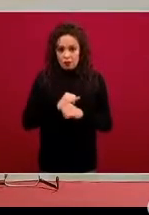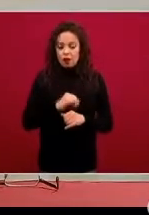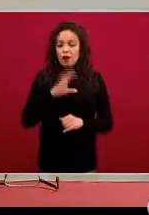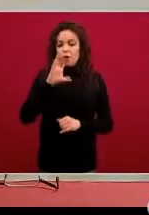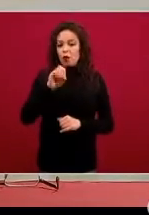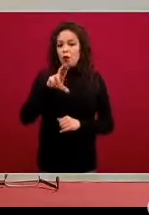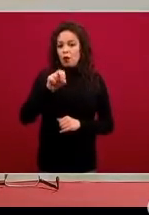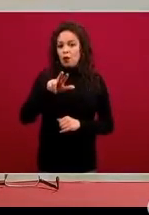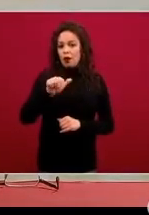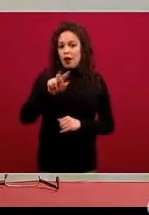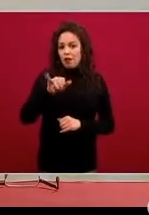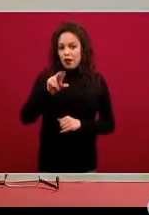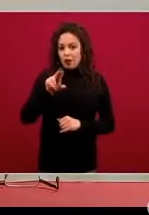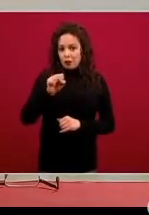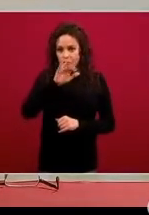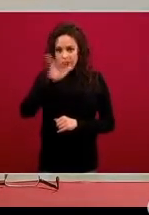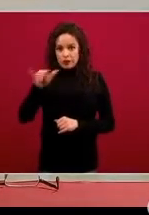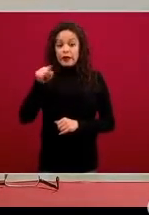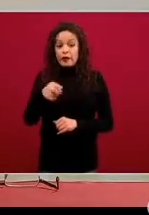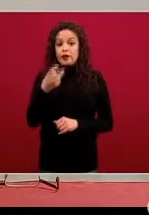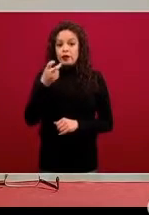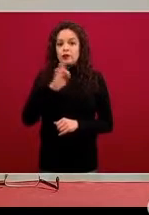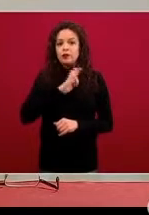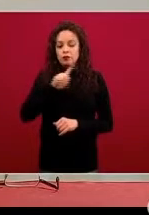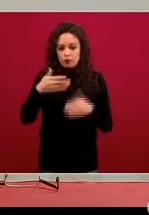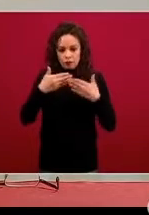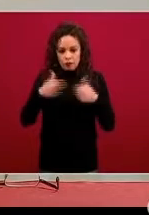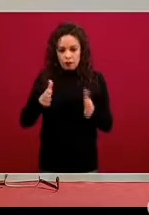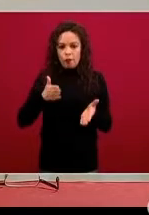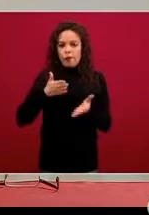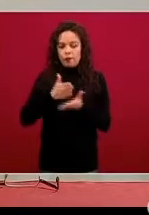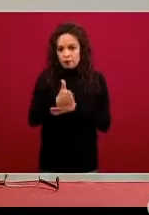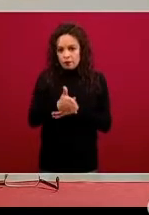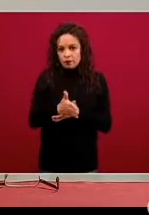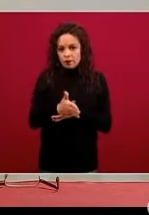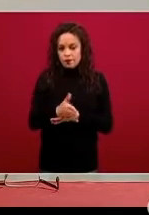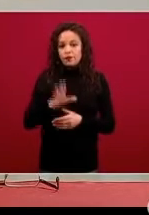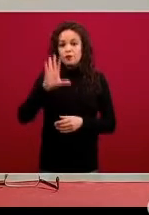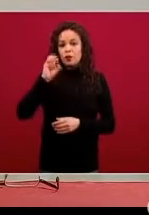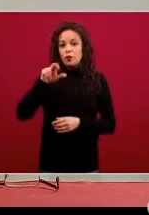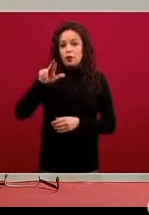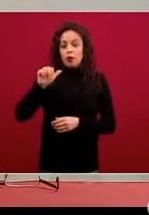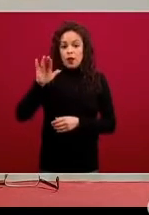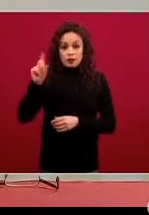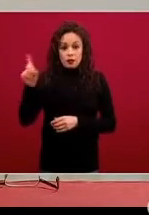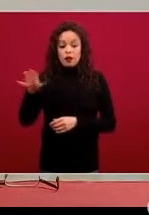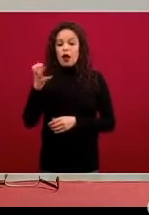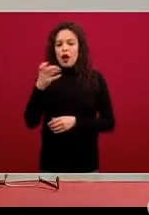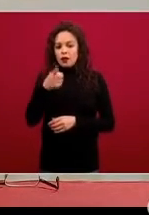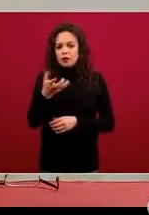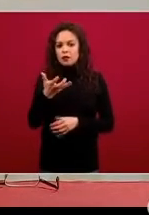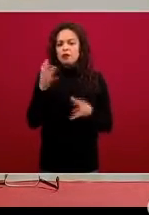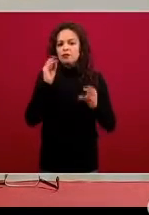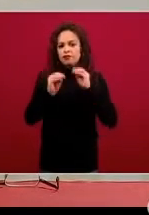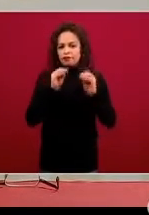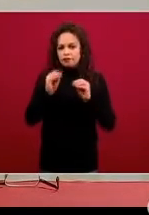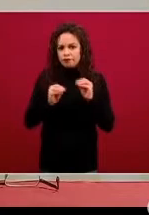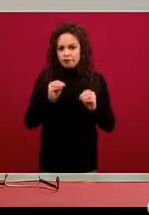to the public in the coronavirus website. Everything, all of the information is